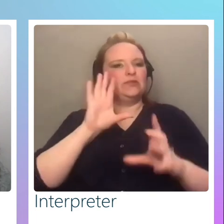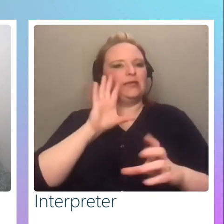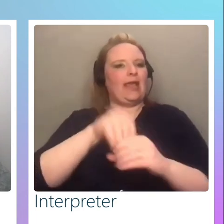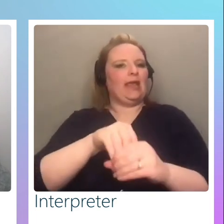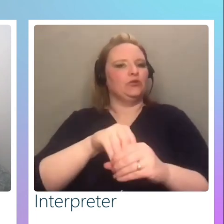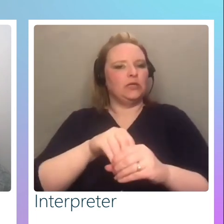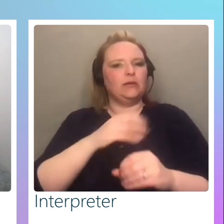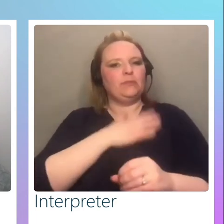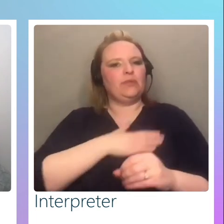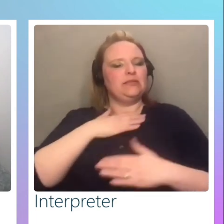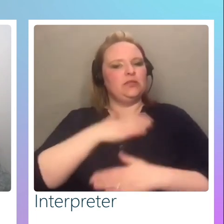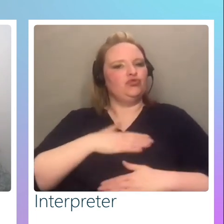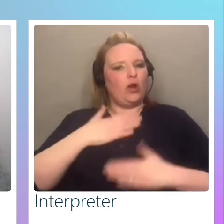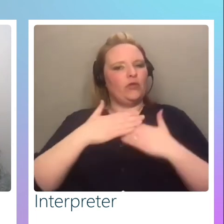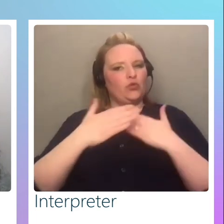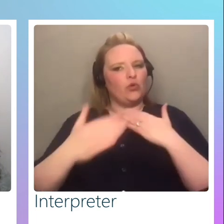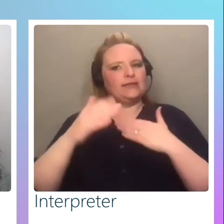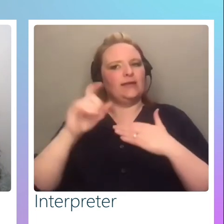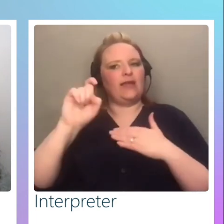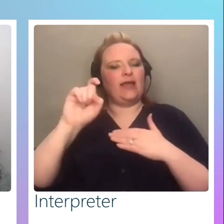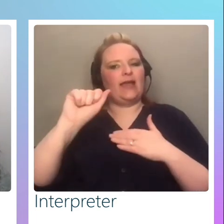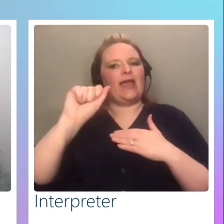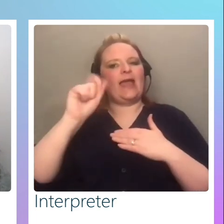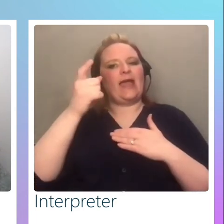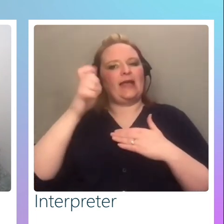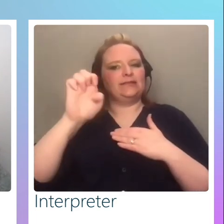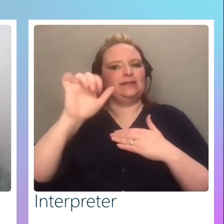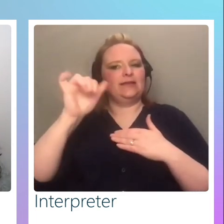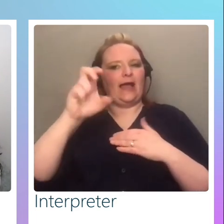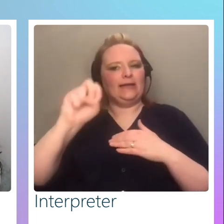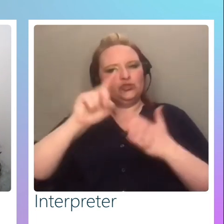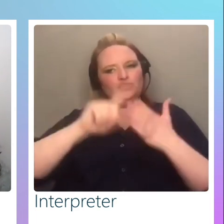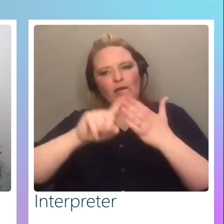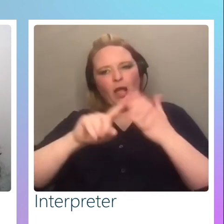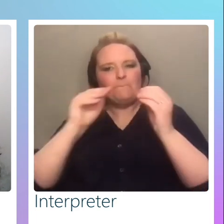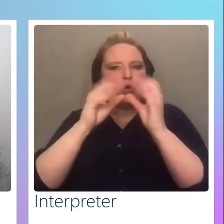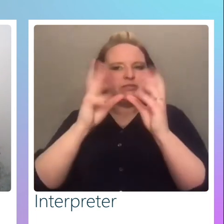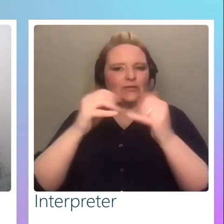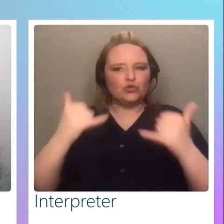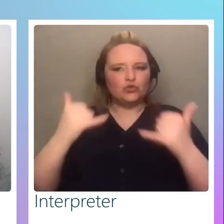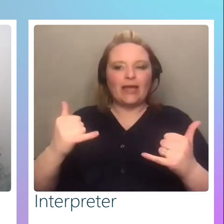Please enjoy the rest of AxCon and be sure to check out more sessions today. Yeah, thanks everyone.